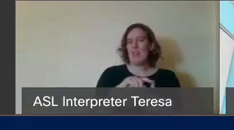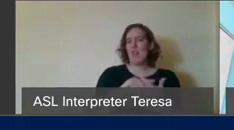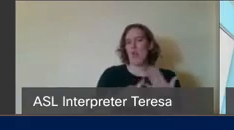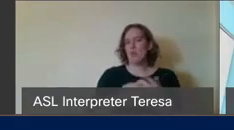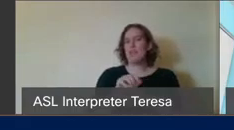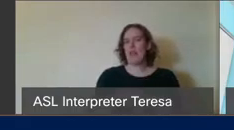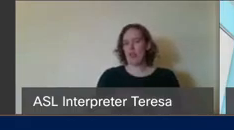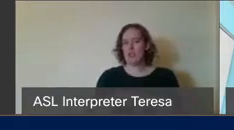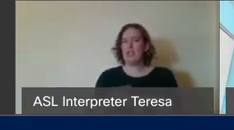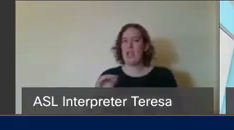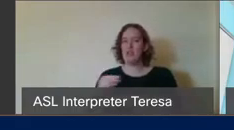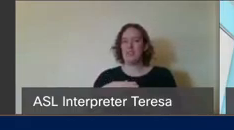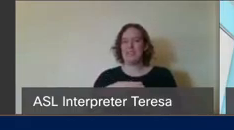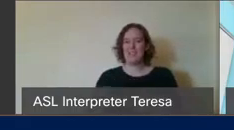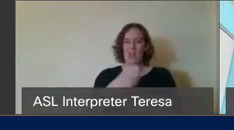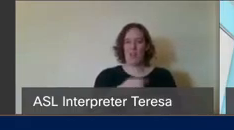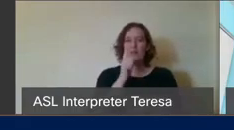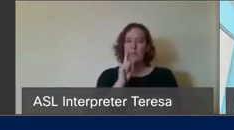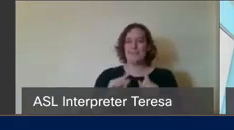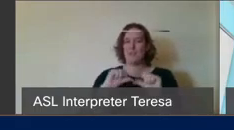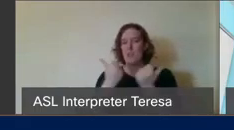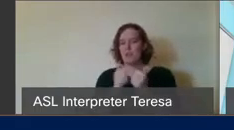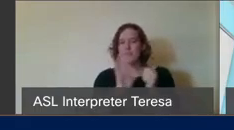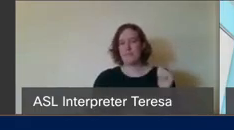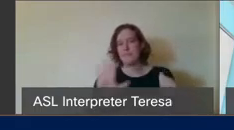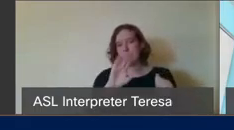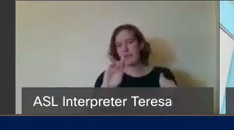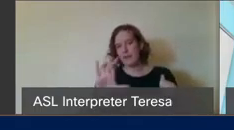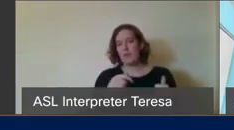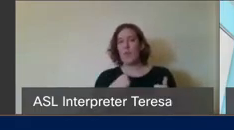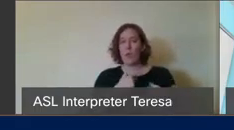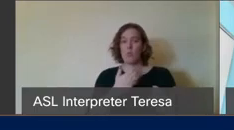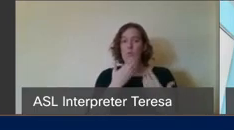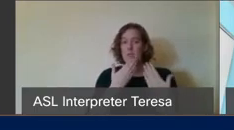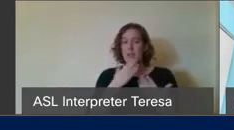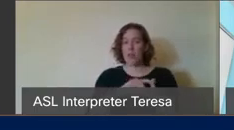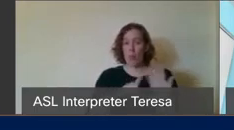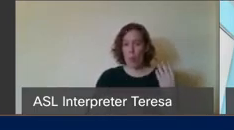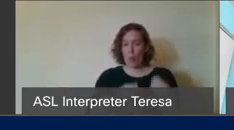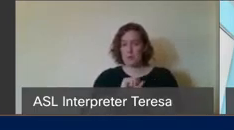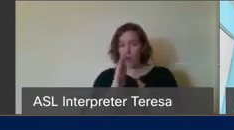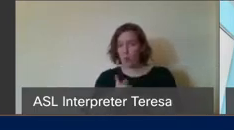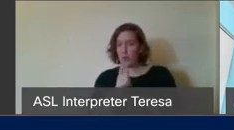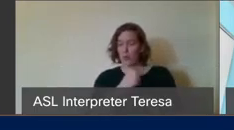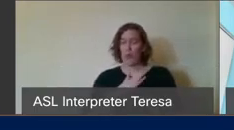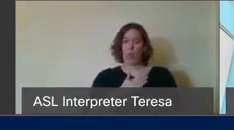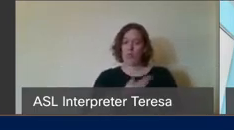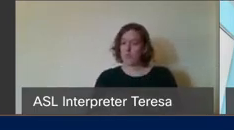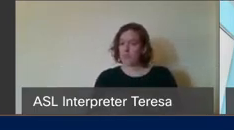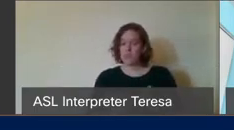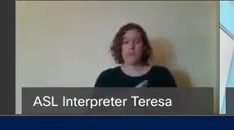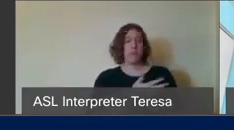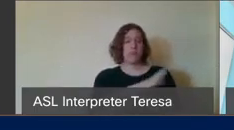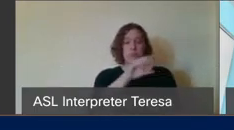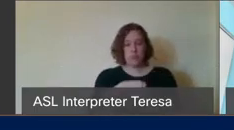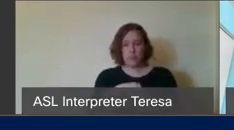detailed temporarily to different agencies throughout the city. So I want to thank those employees who willingly participated